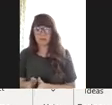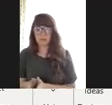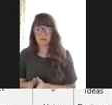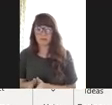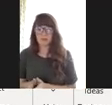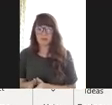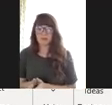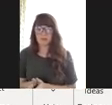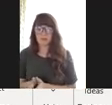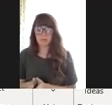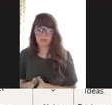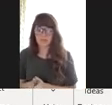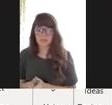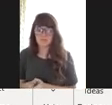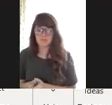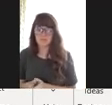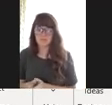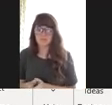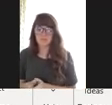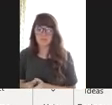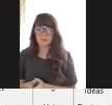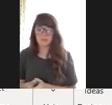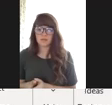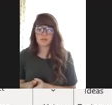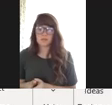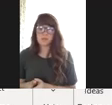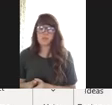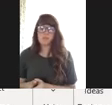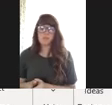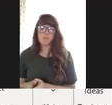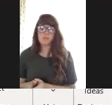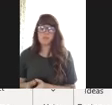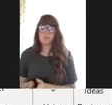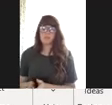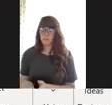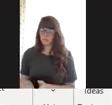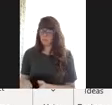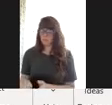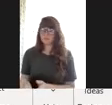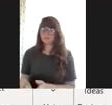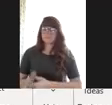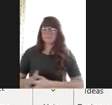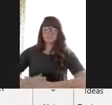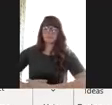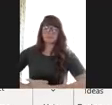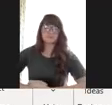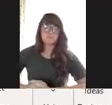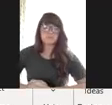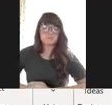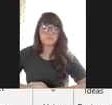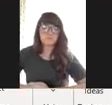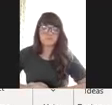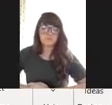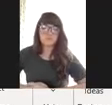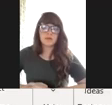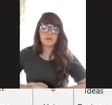go in the experience. Okay, so you think hope of the glory of God is experience?